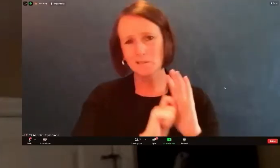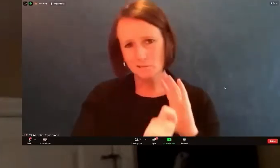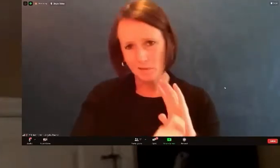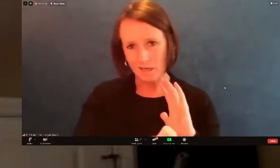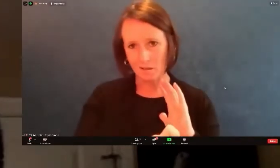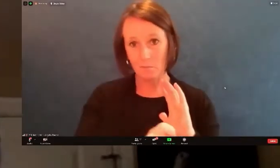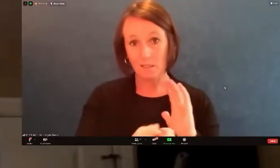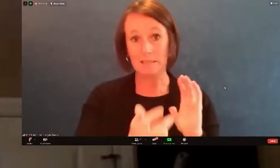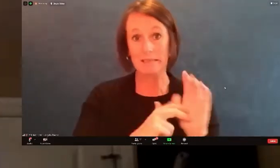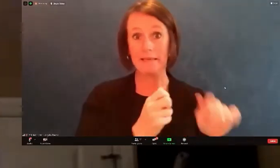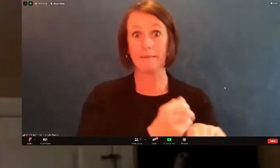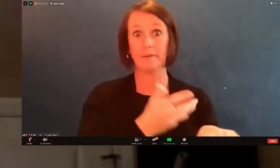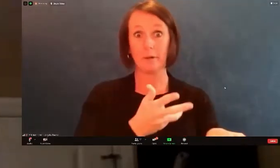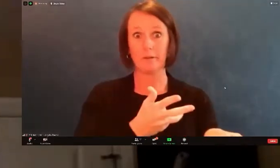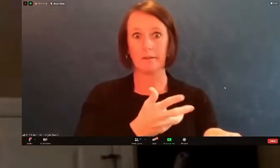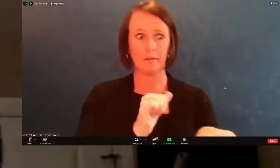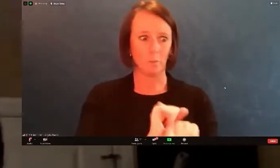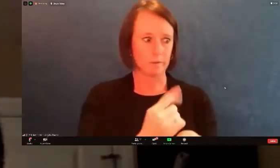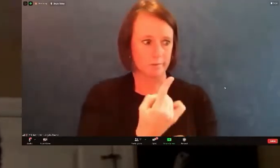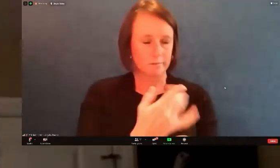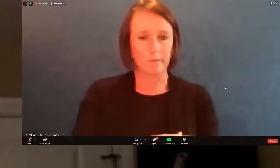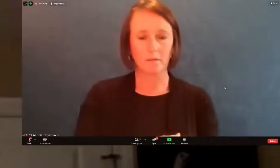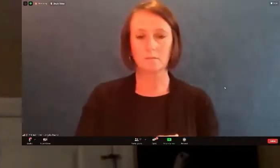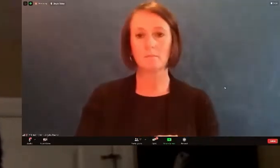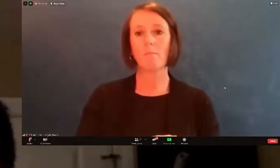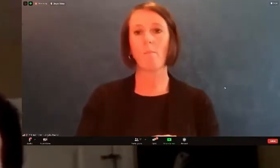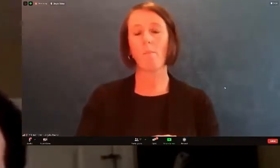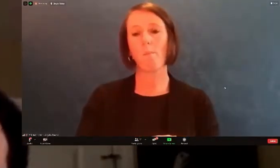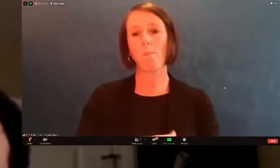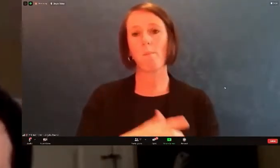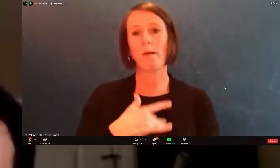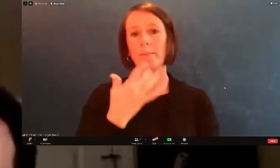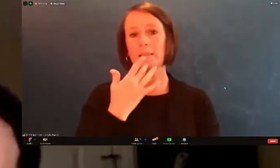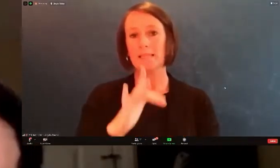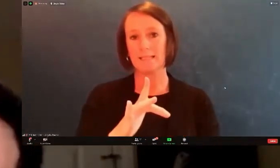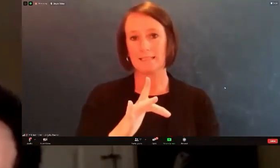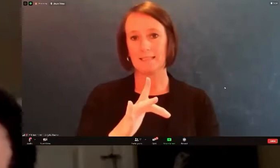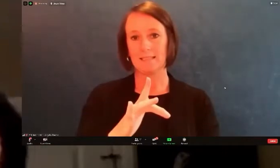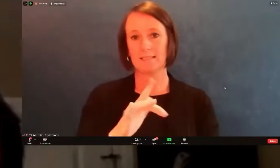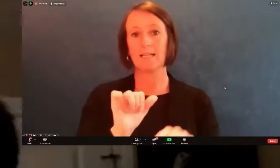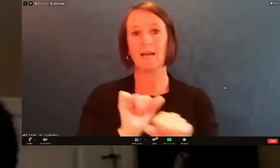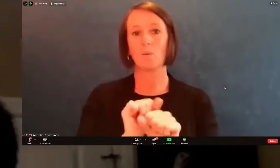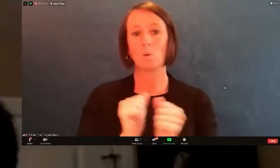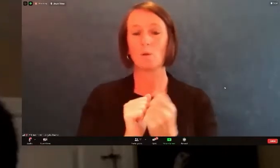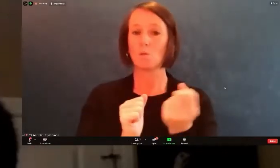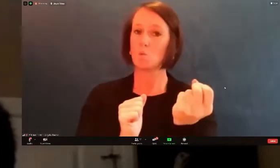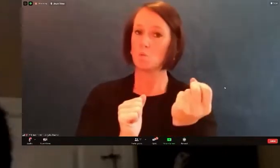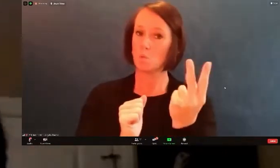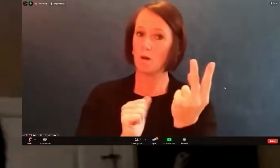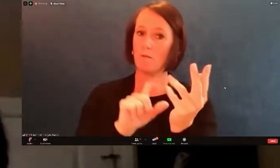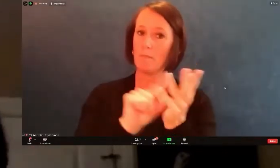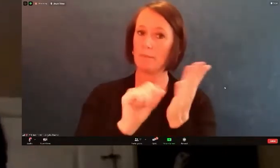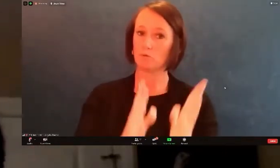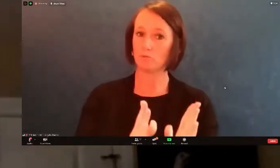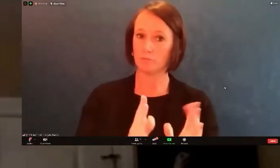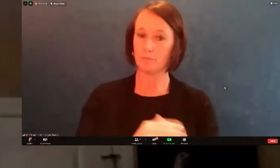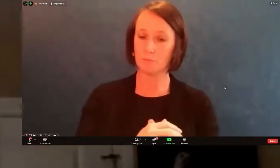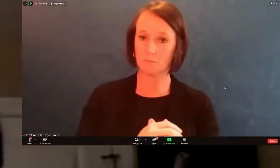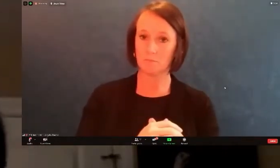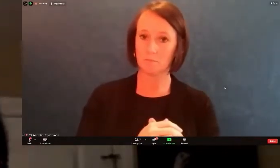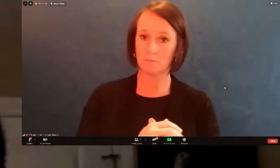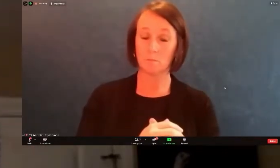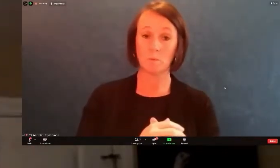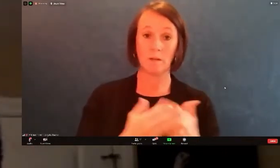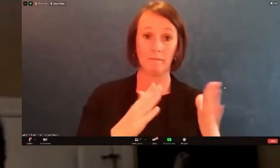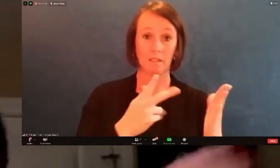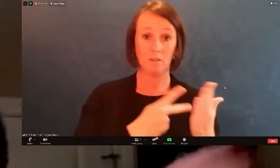so early. I might as well be working on something. Mm-hmm. So I'm lucky because I work with 12 different publishers. And when I'm done a project,